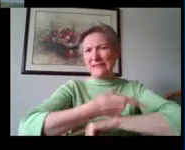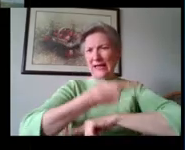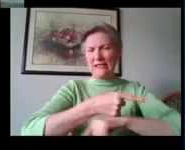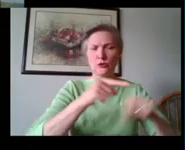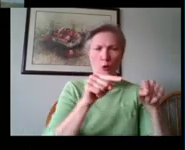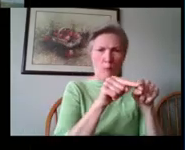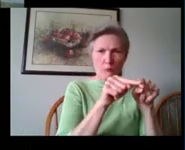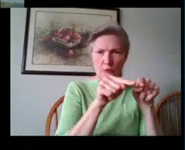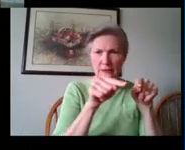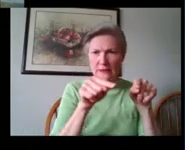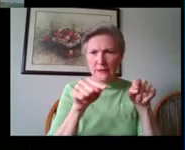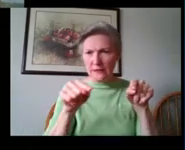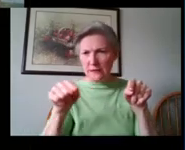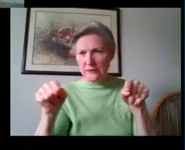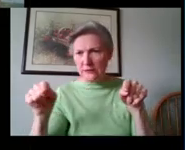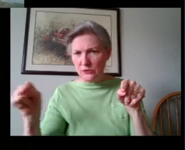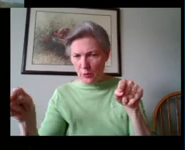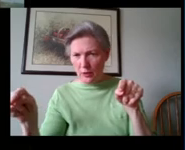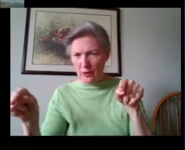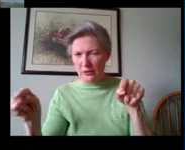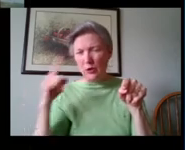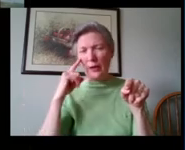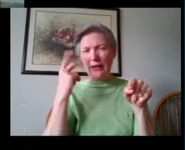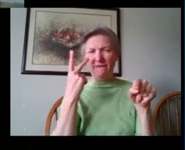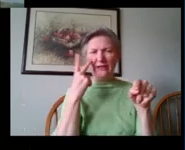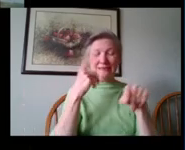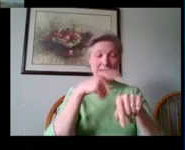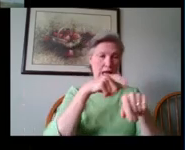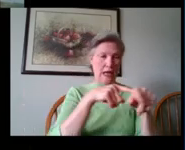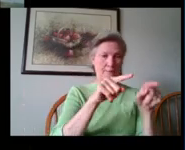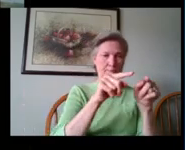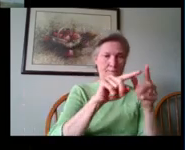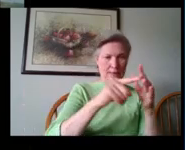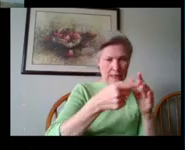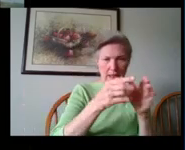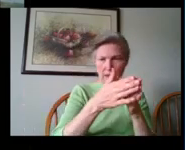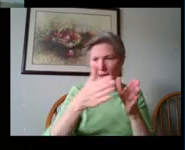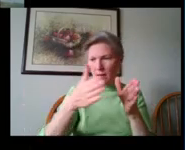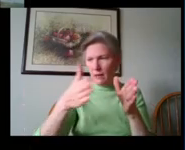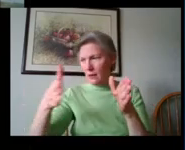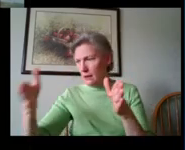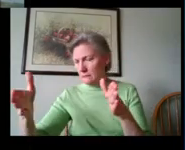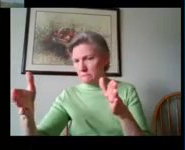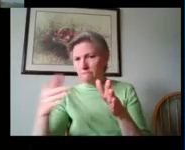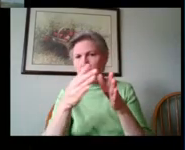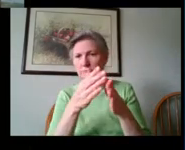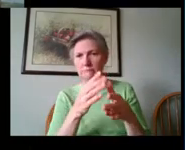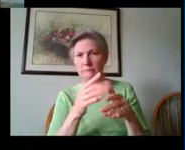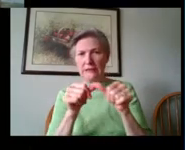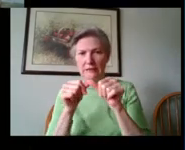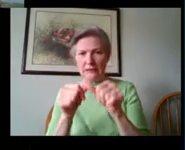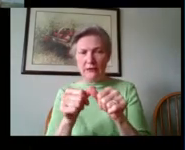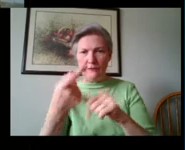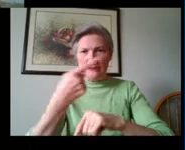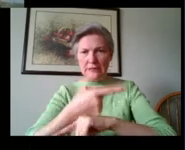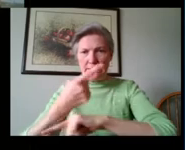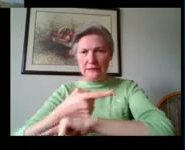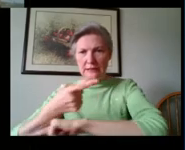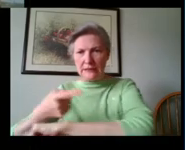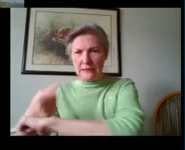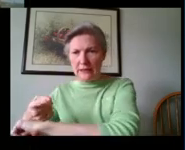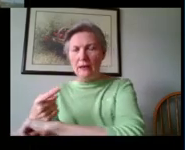my day, my time, going extending from one day to the next day. So over here, I'm going to